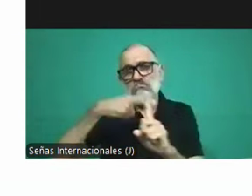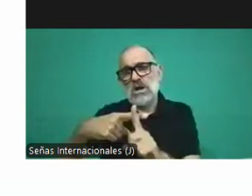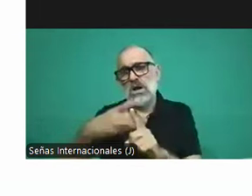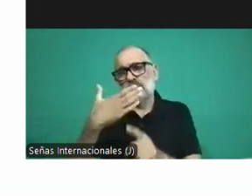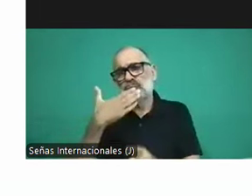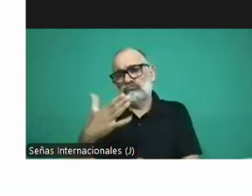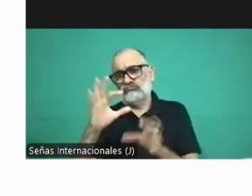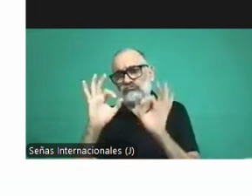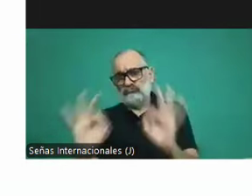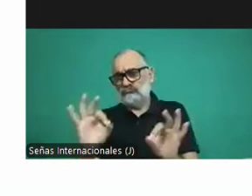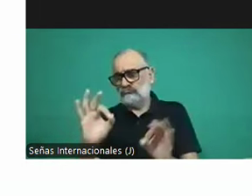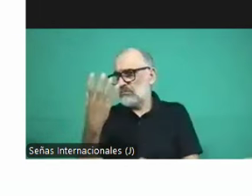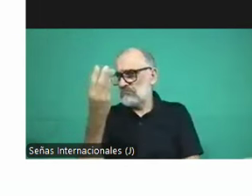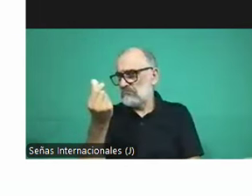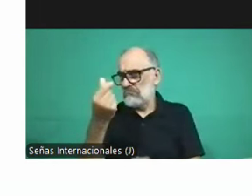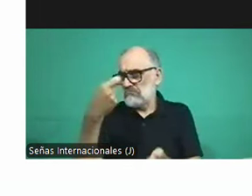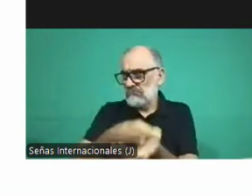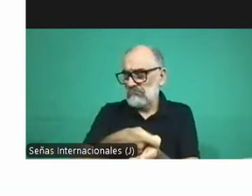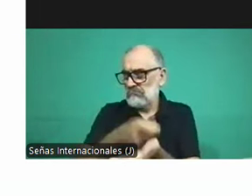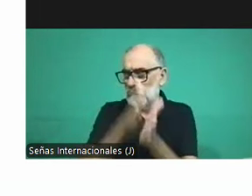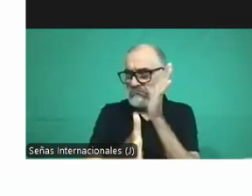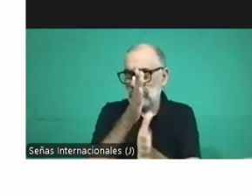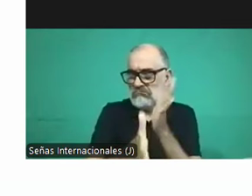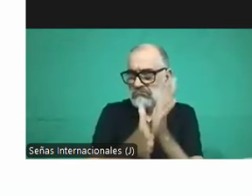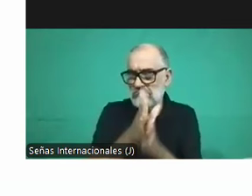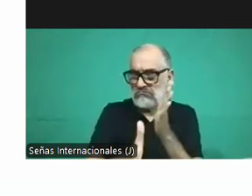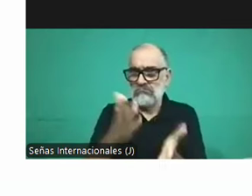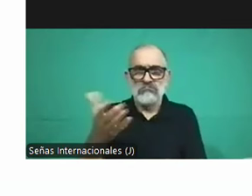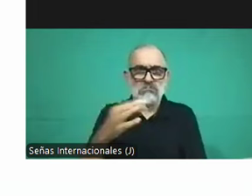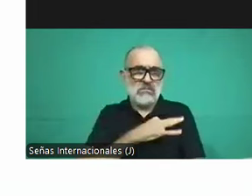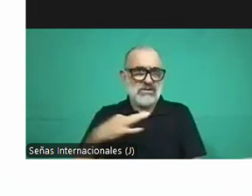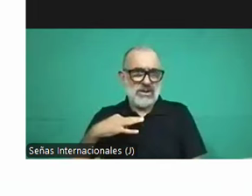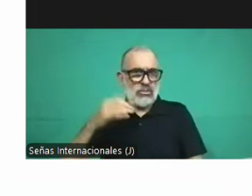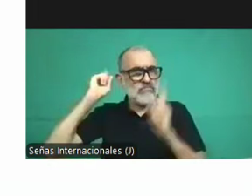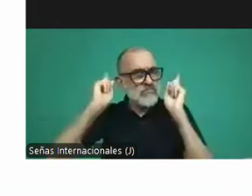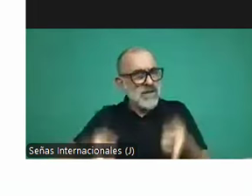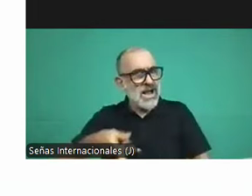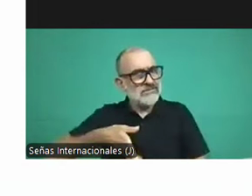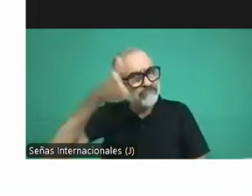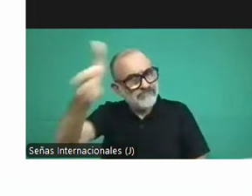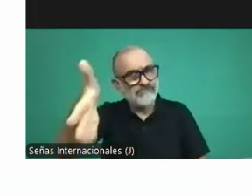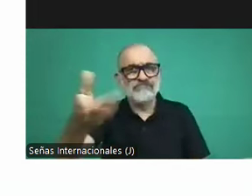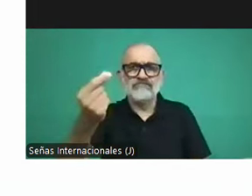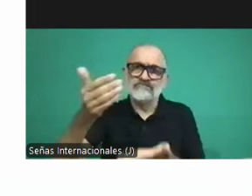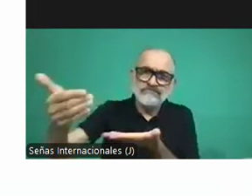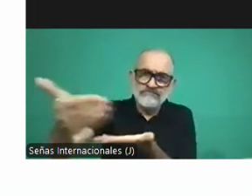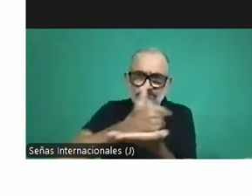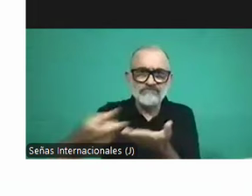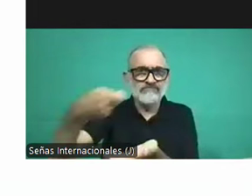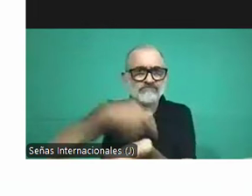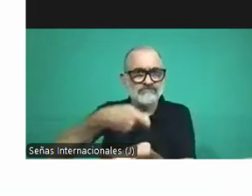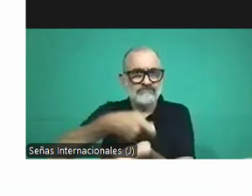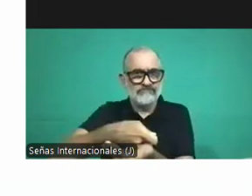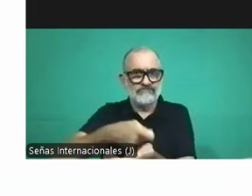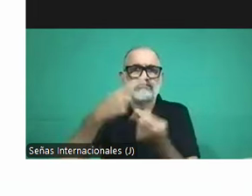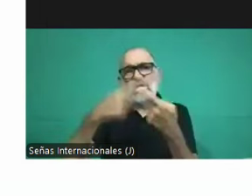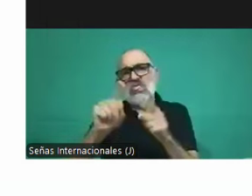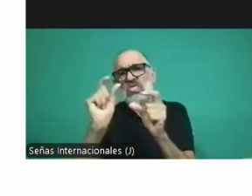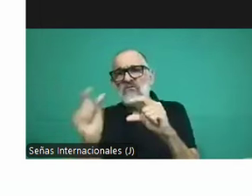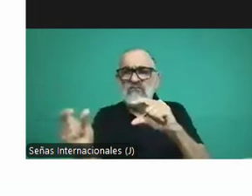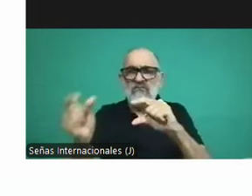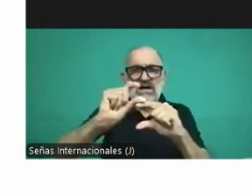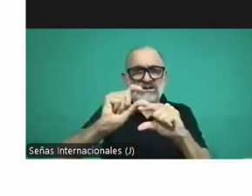hospitals, and in reference to being able to establish this from general income in reference to what is compensating these parts in reference to these